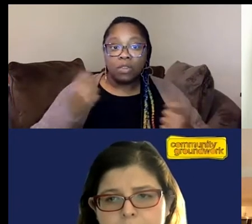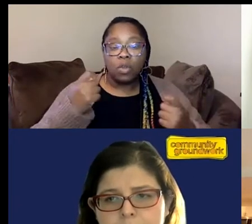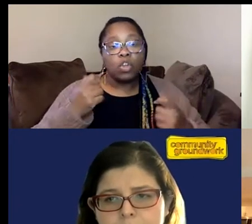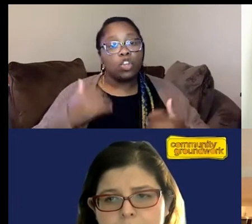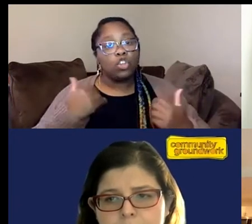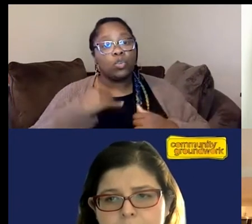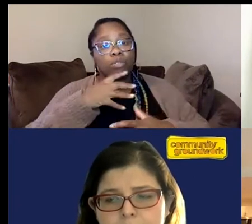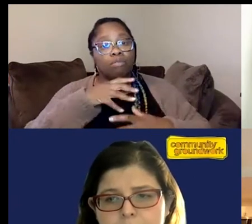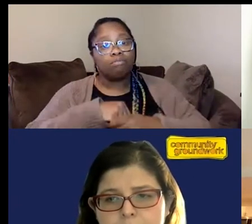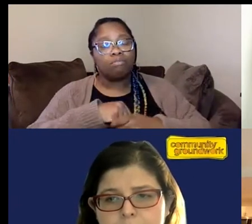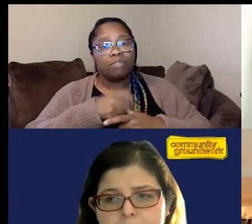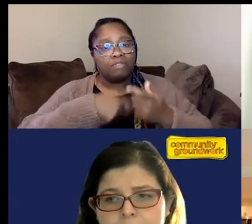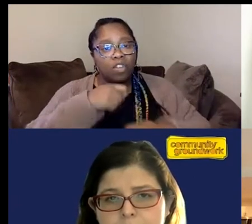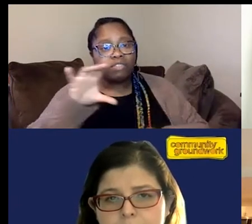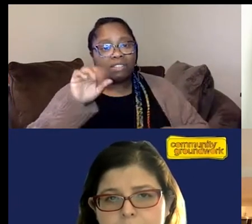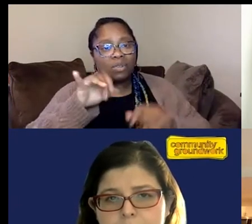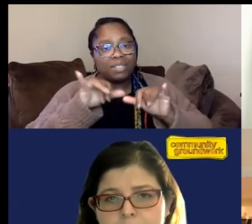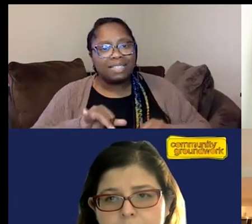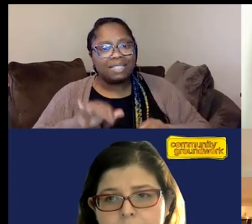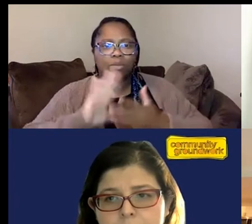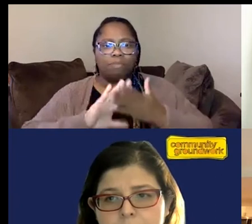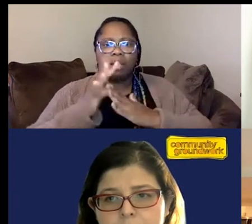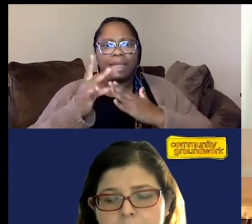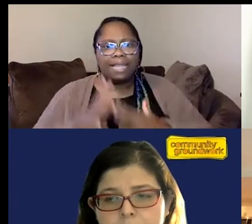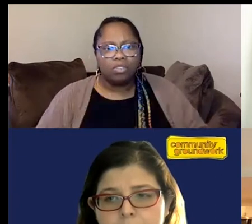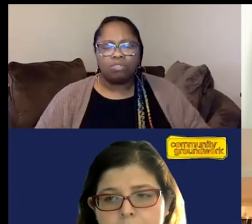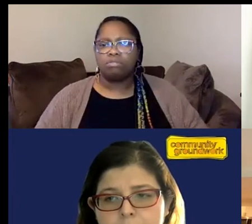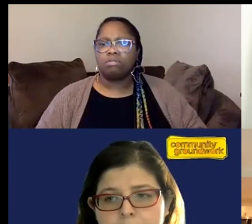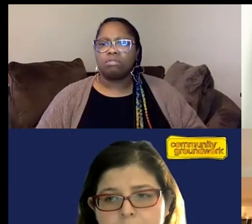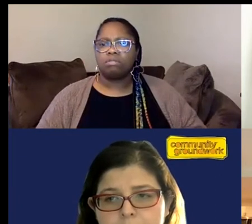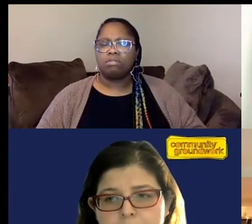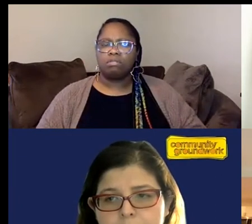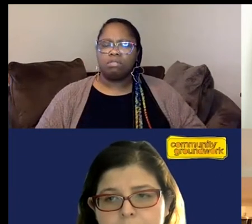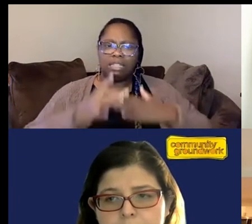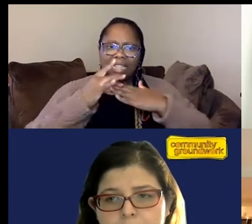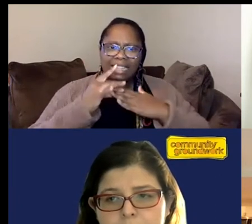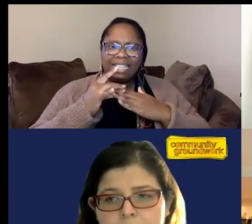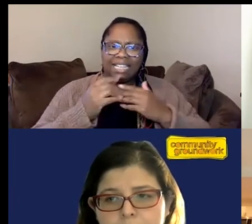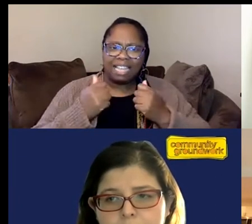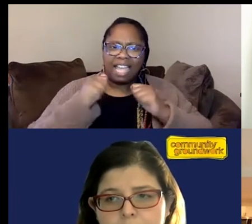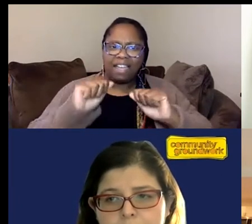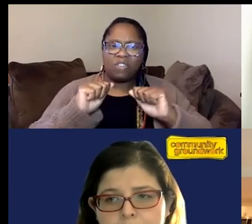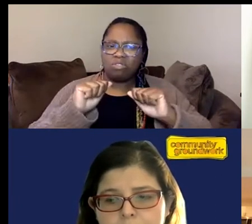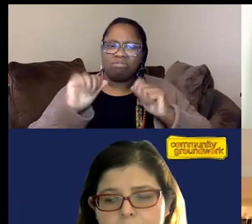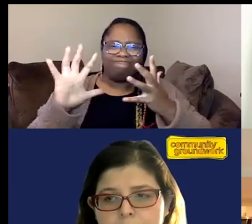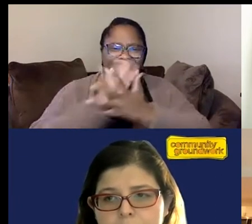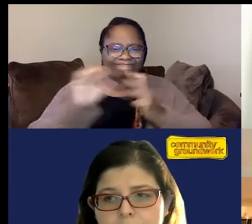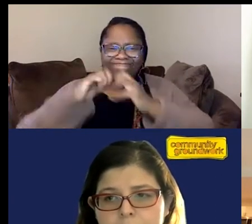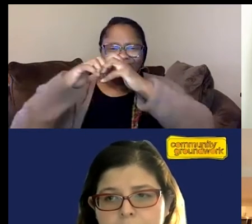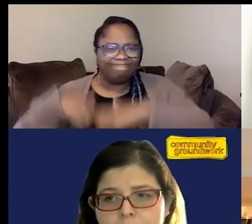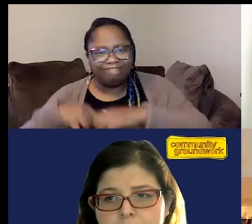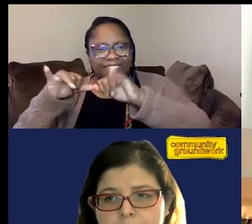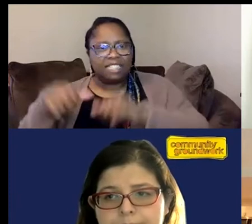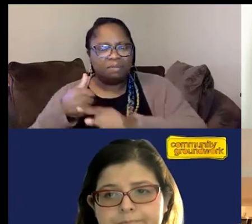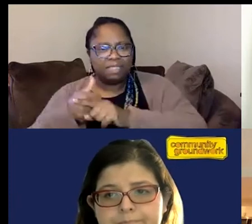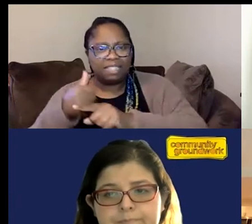be leaders, will be those who are leading the effort to abolish the system itself, to ensure